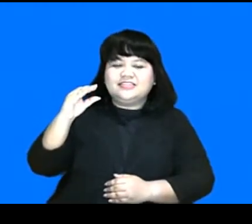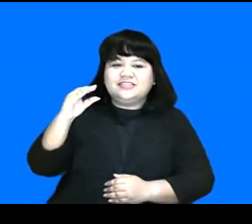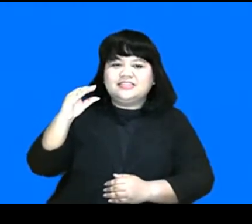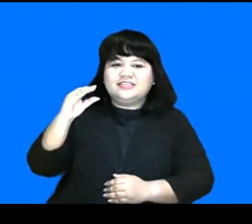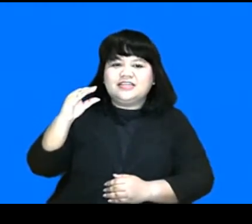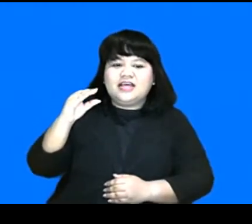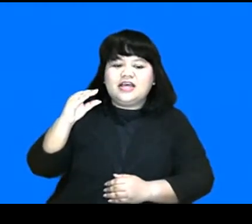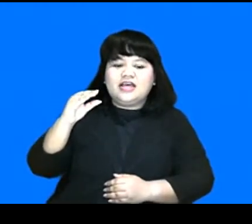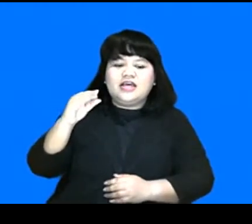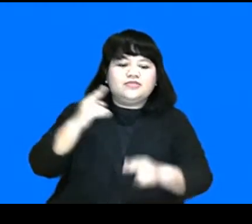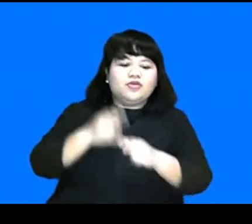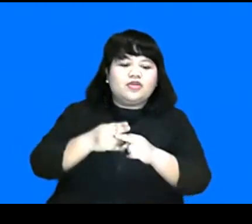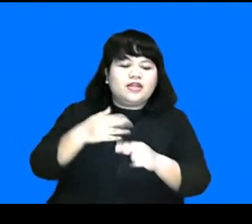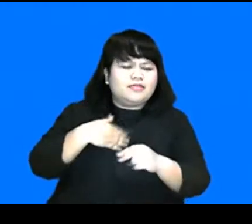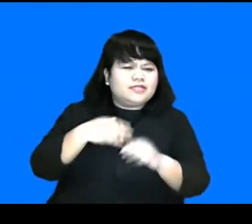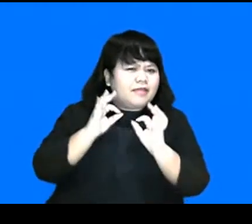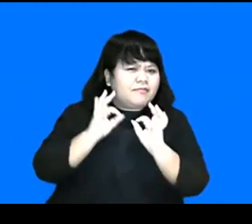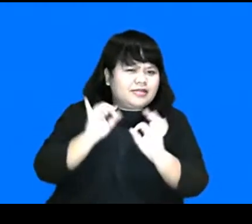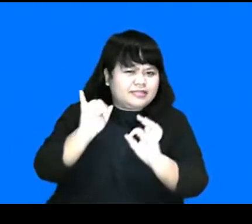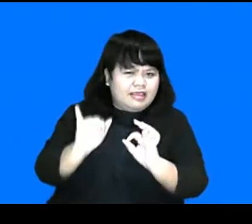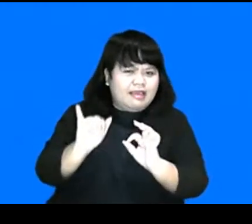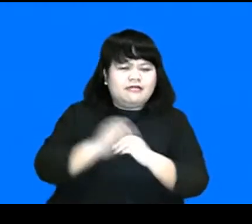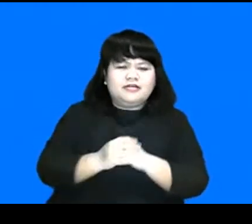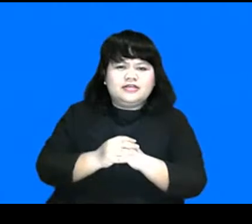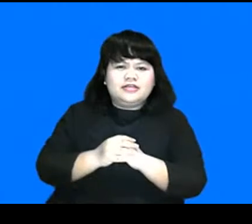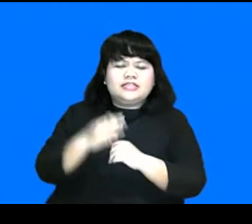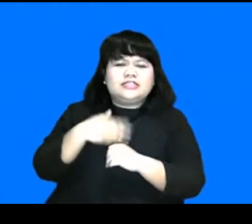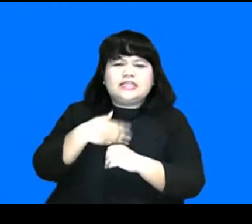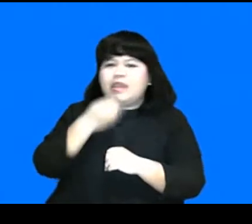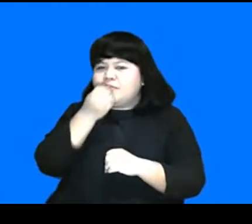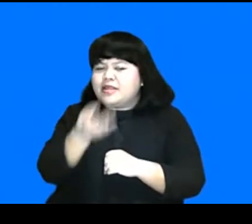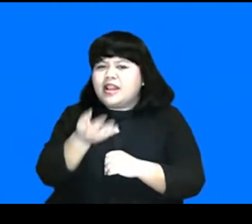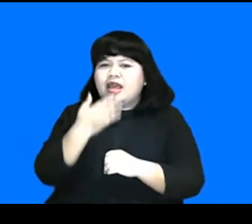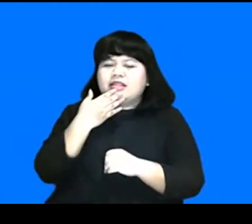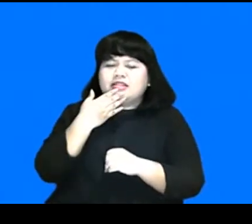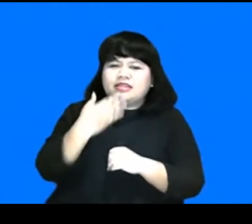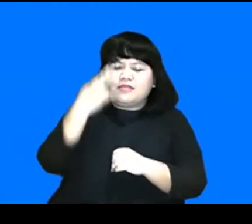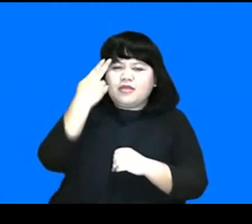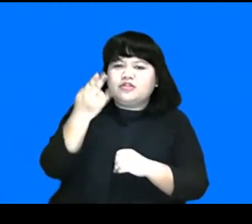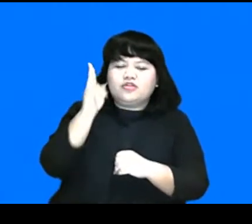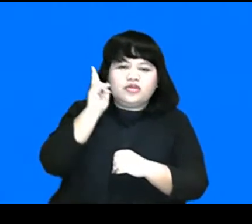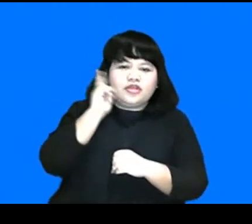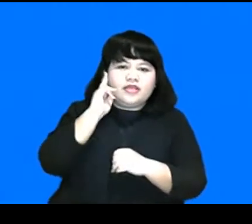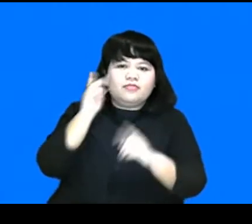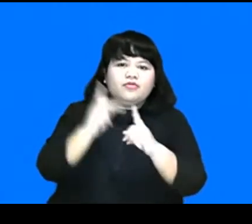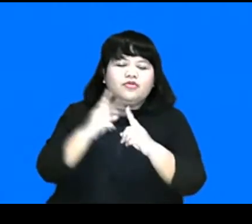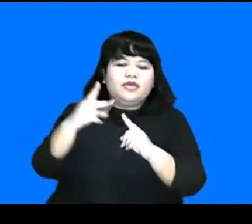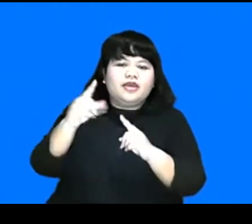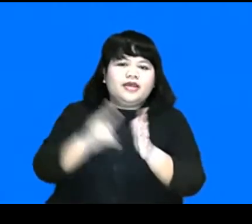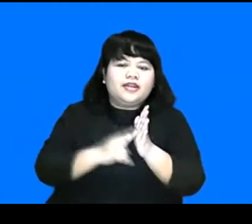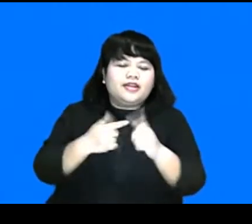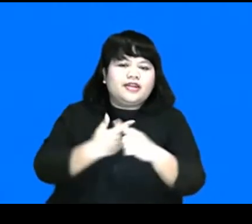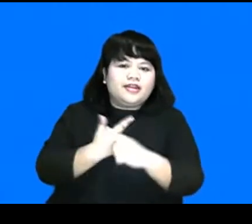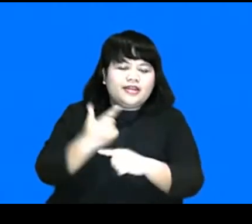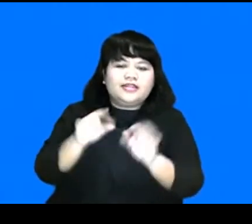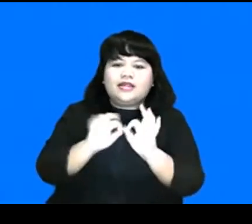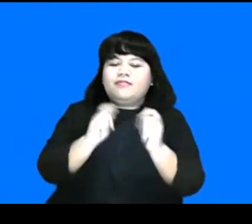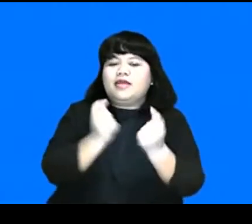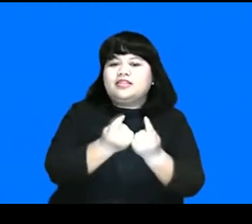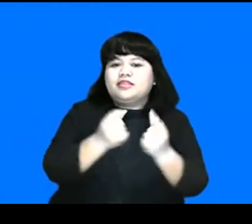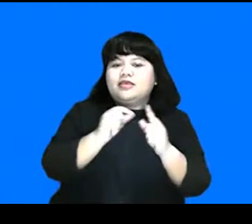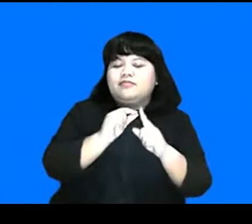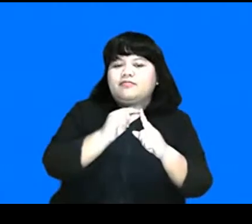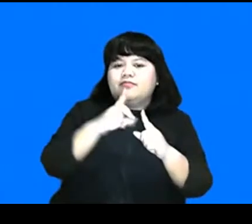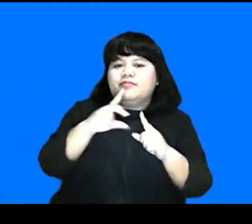First of all, I would like to say thank you to Herni and the PRAKARSA team, together with SAPE and the C20s, for inviting me to